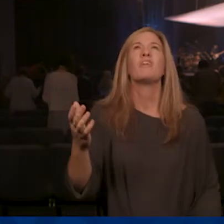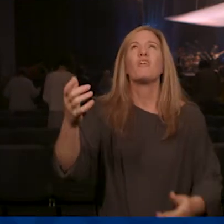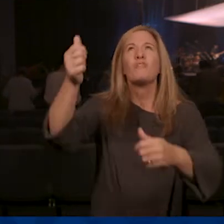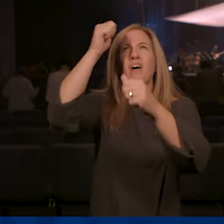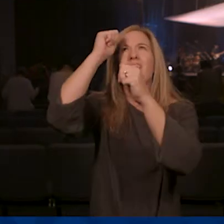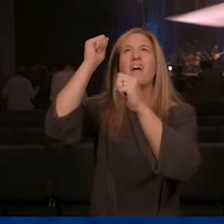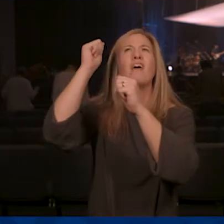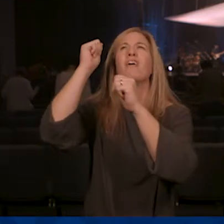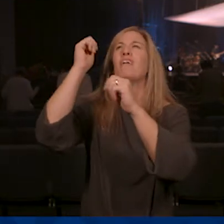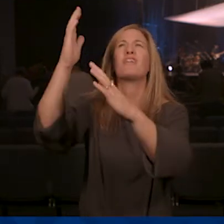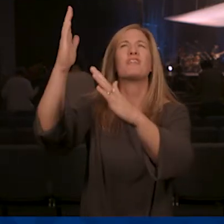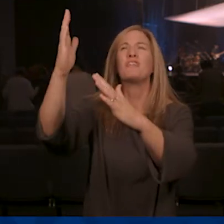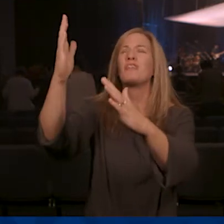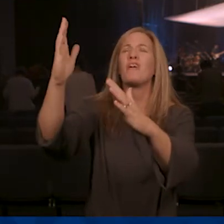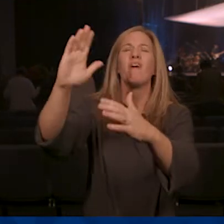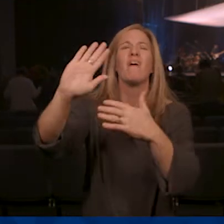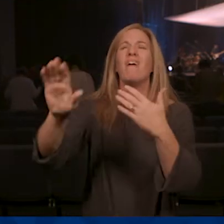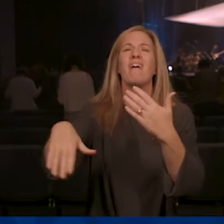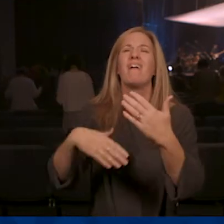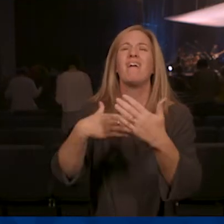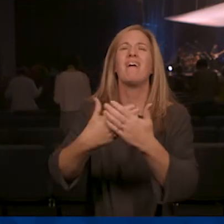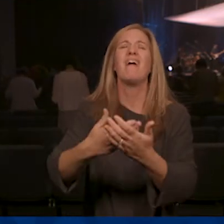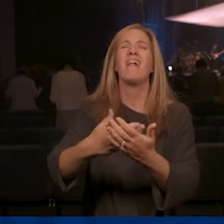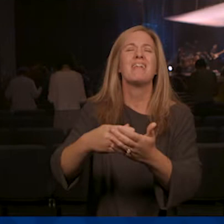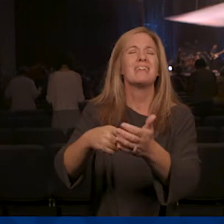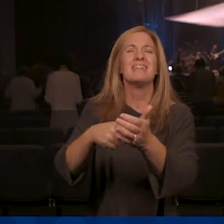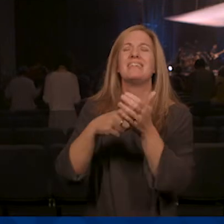Father, you're all I